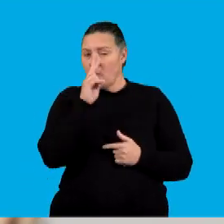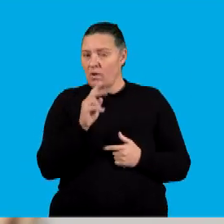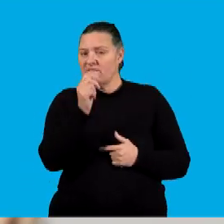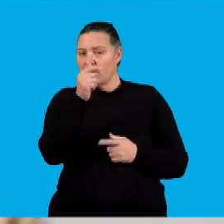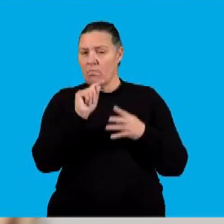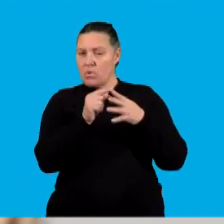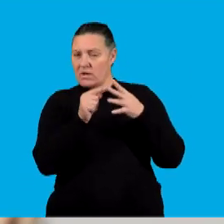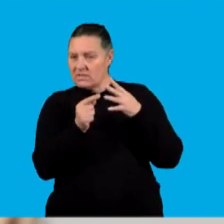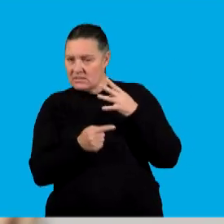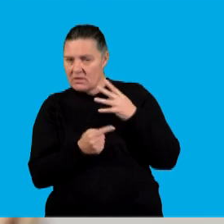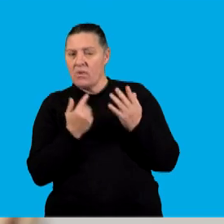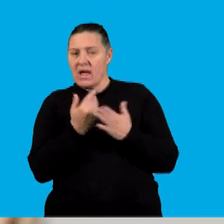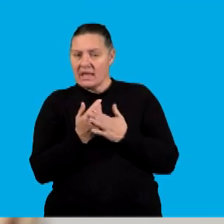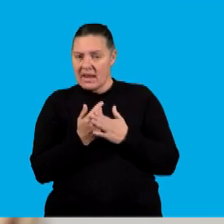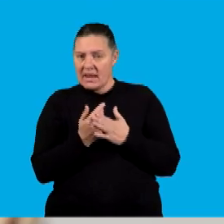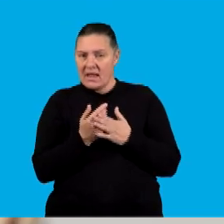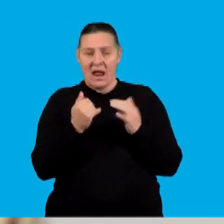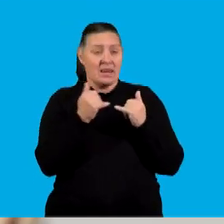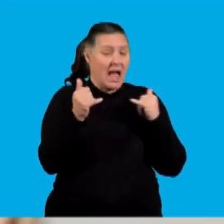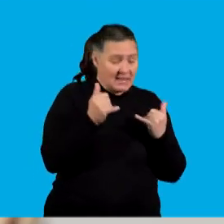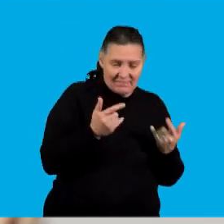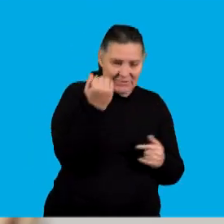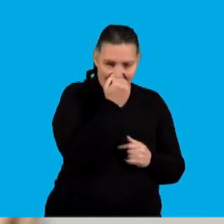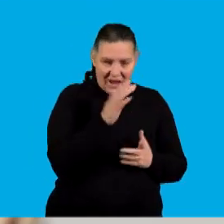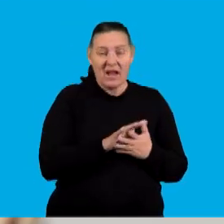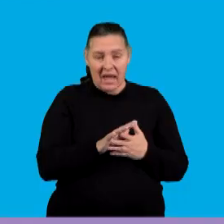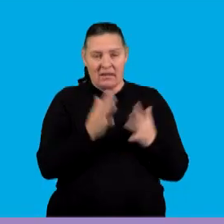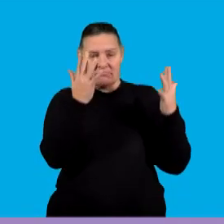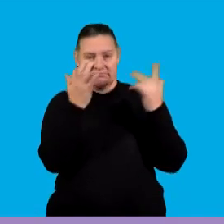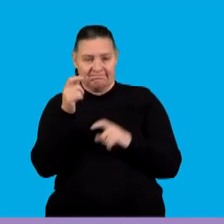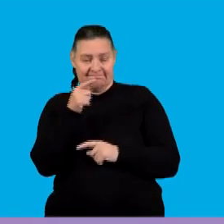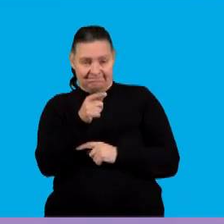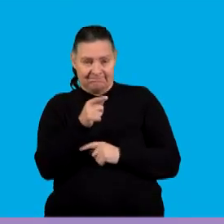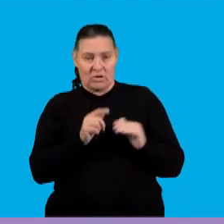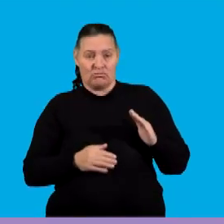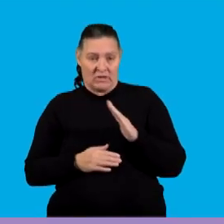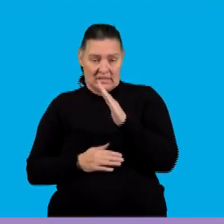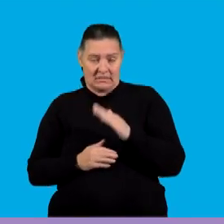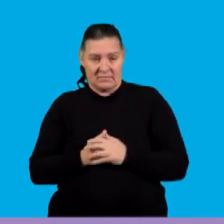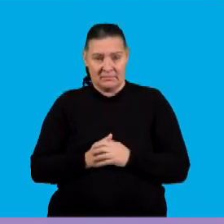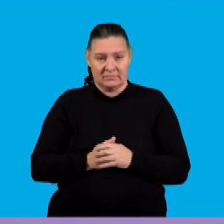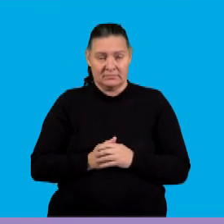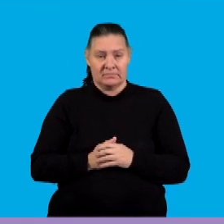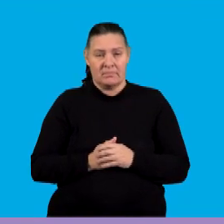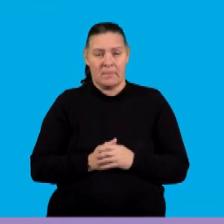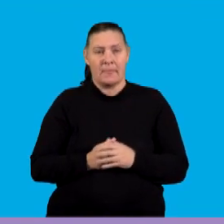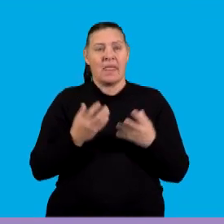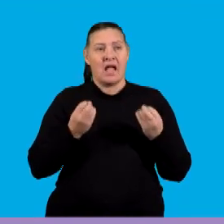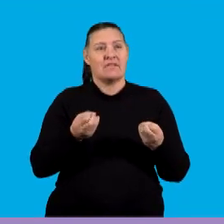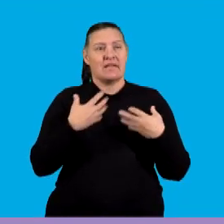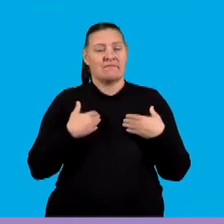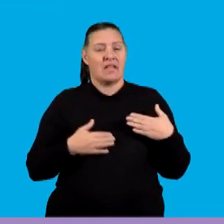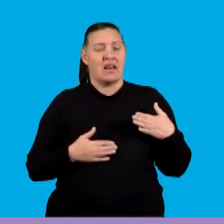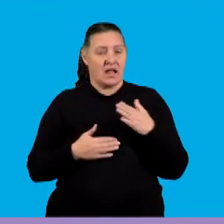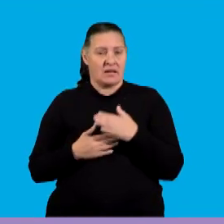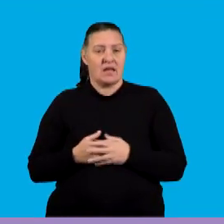few points that we can, a few lines, where we can calculate that gradient. So we have been given